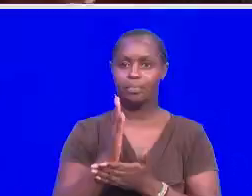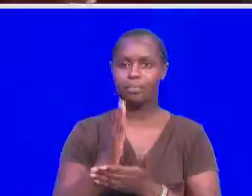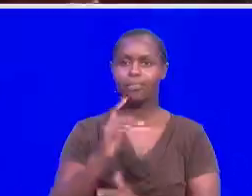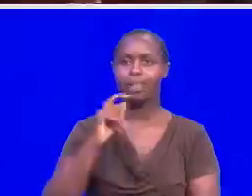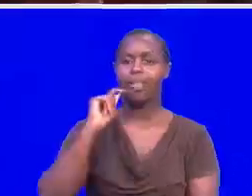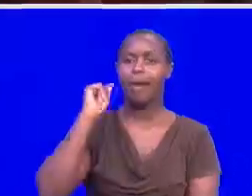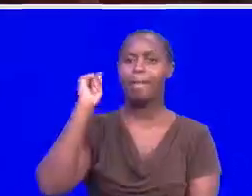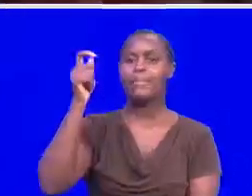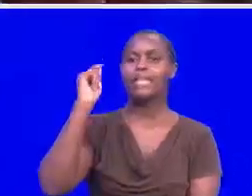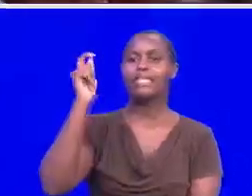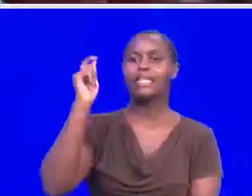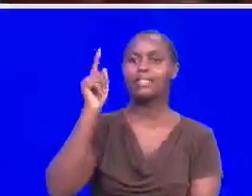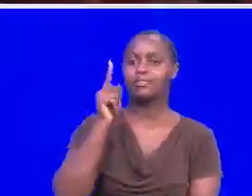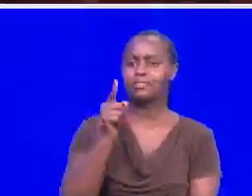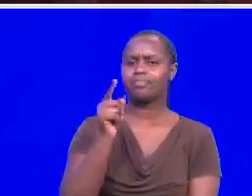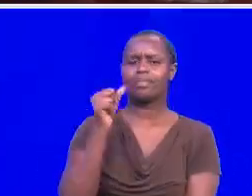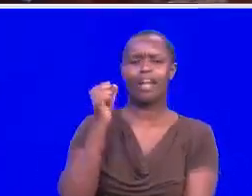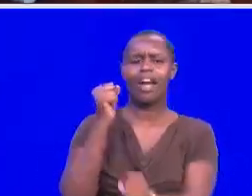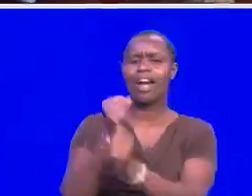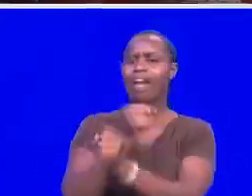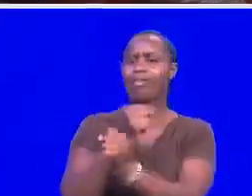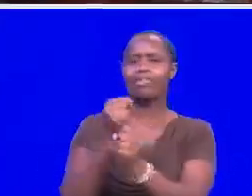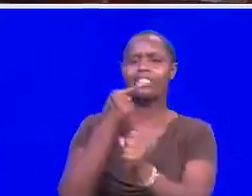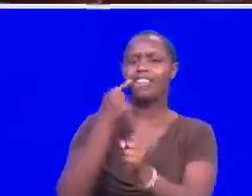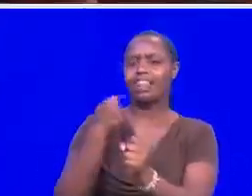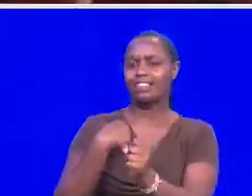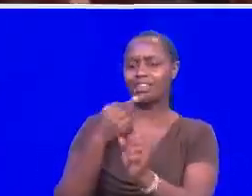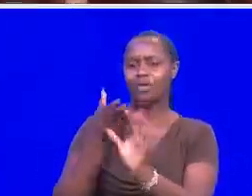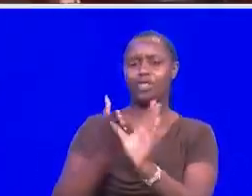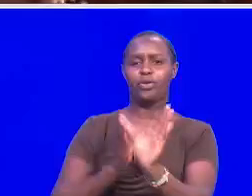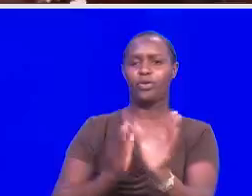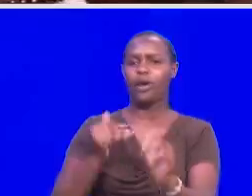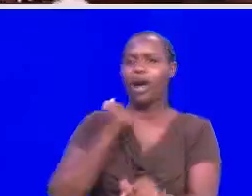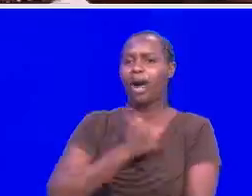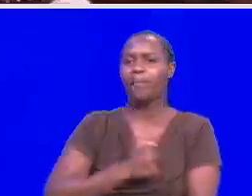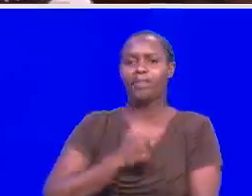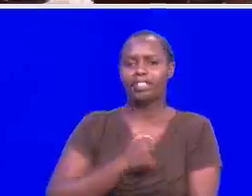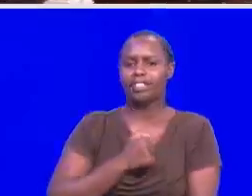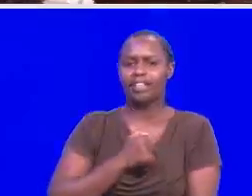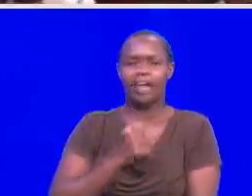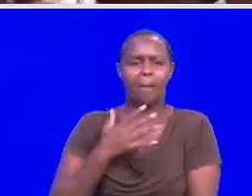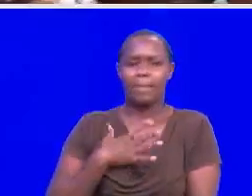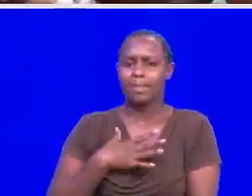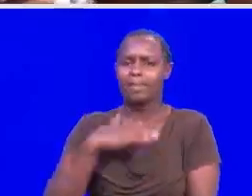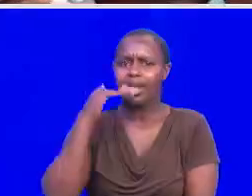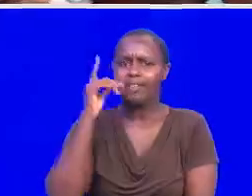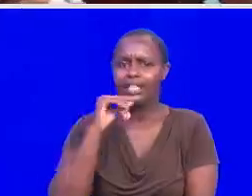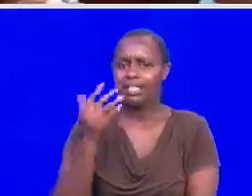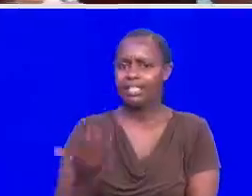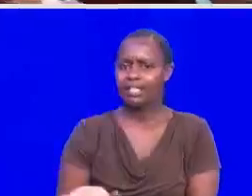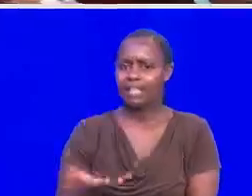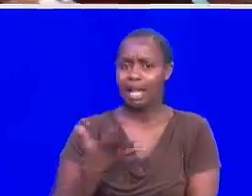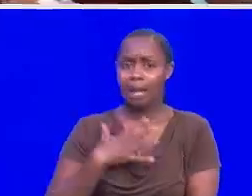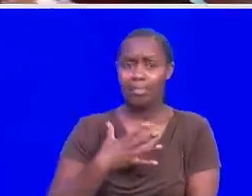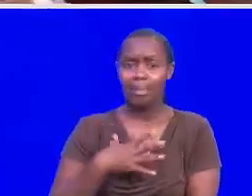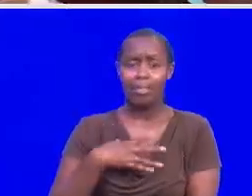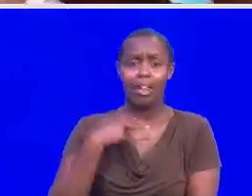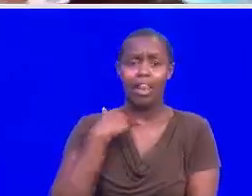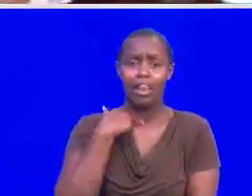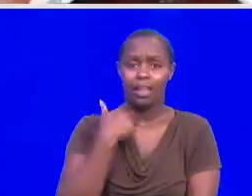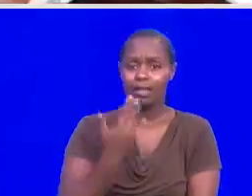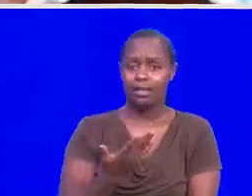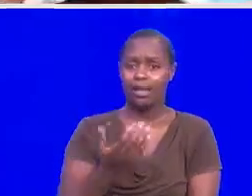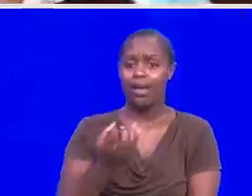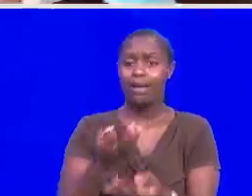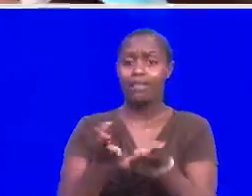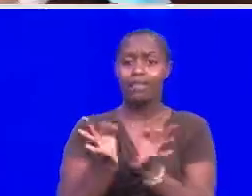Ruto. He can't tell us that he's now withdrawing and apologizing, and people have been killed. People have been maimed. We have